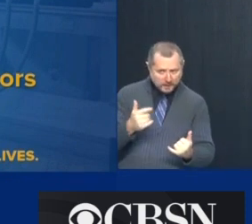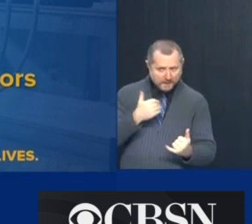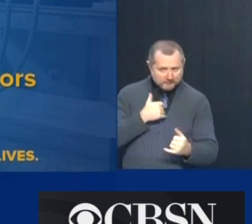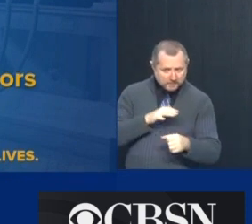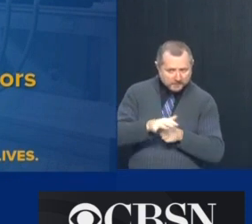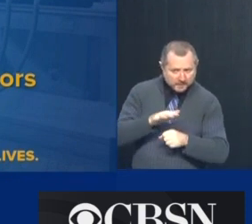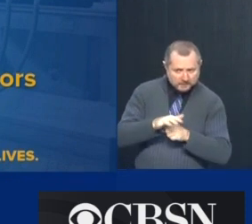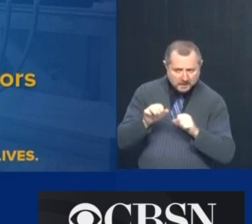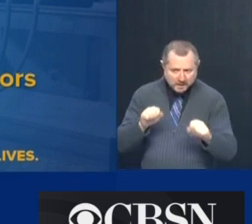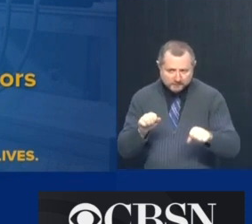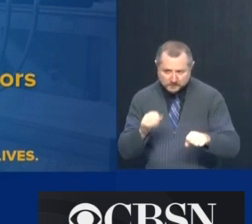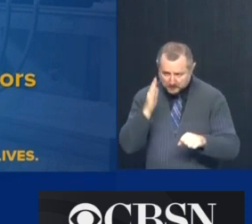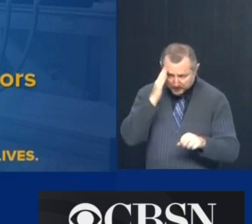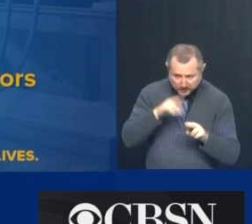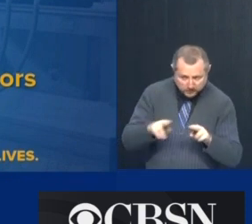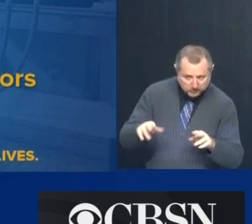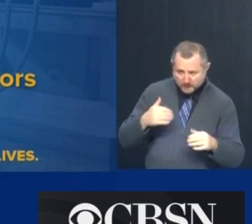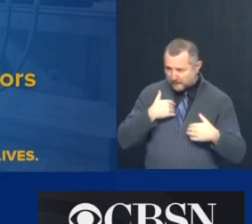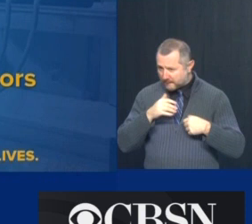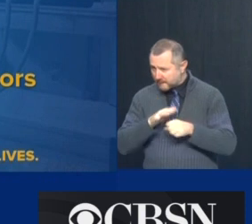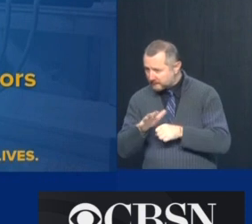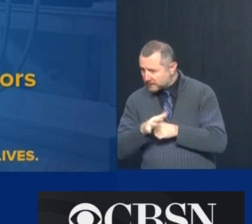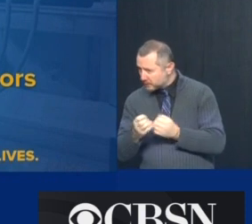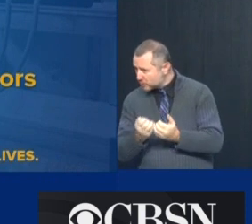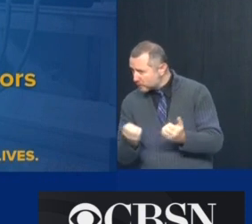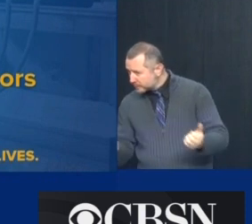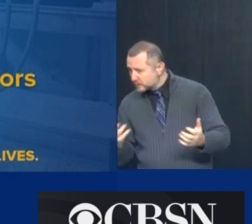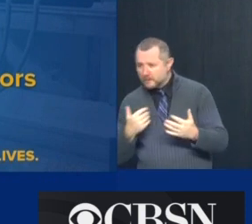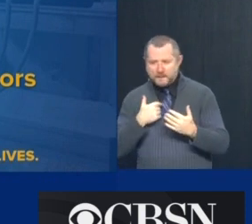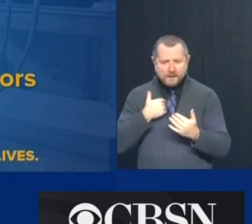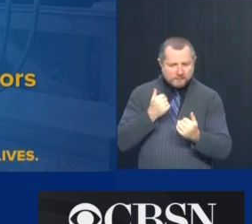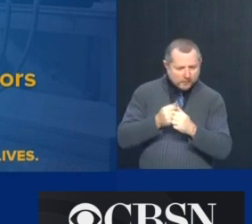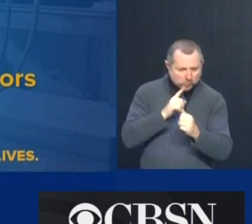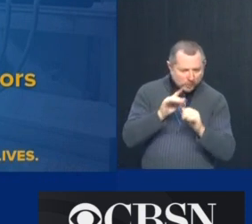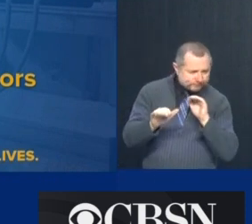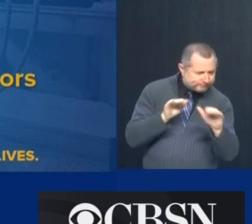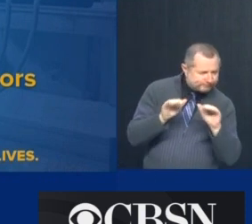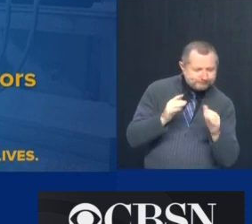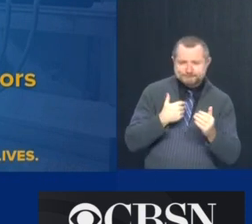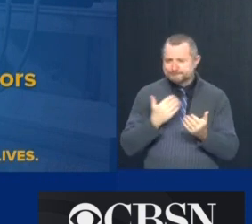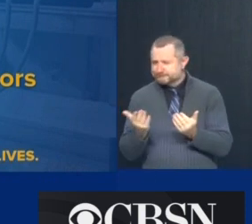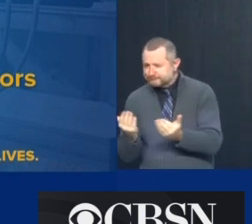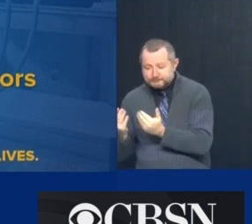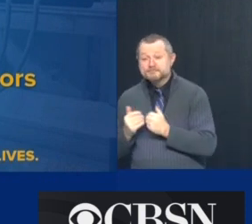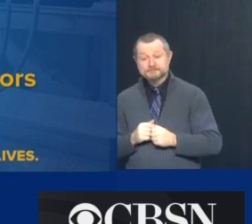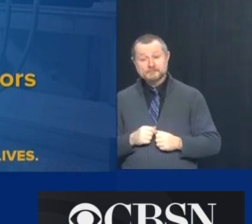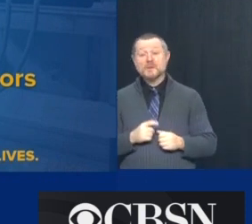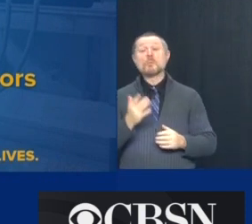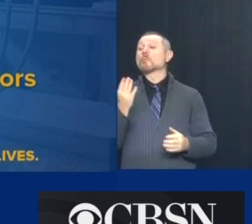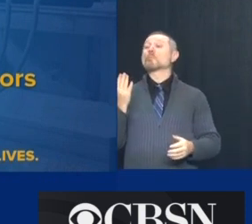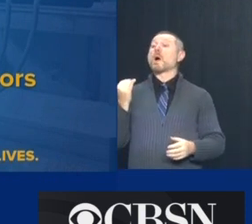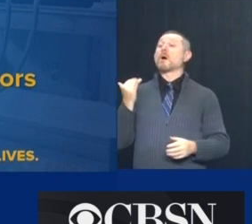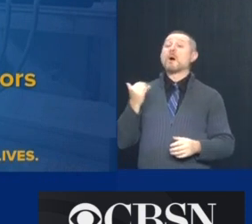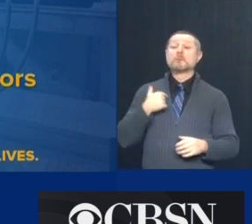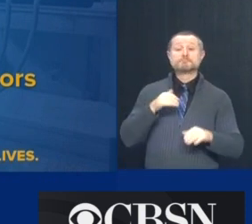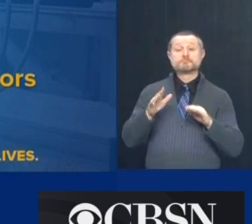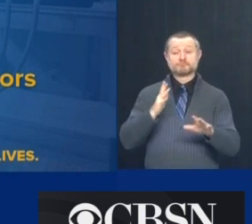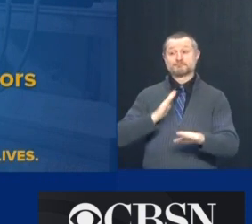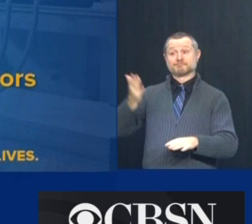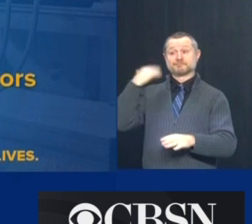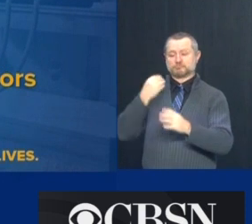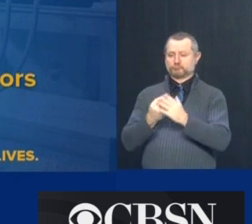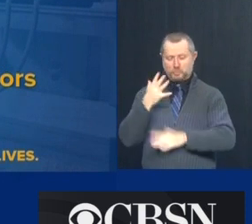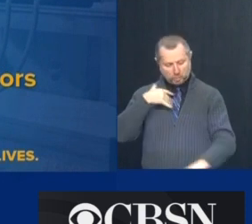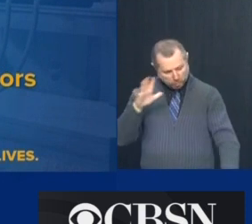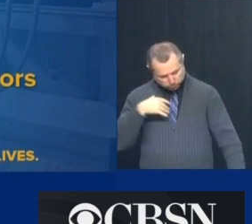their PPE, et cetera. We learned this lesson the hard way. We have about